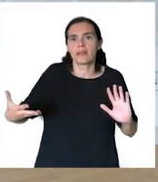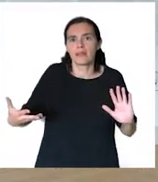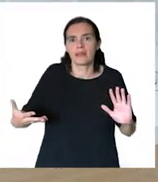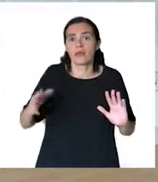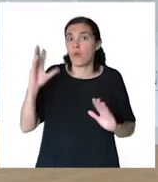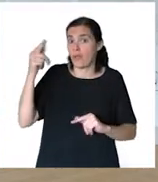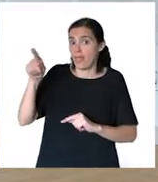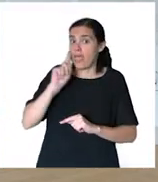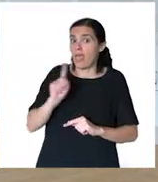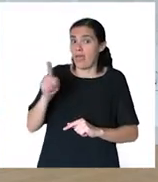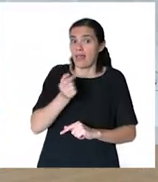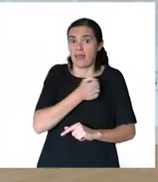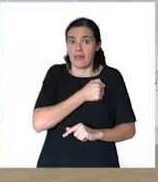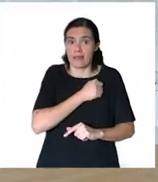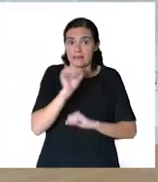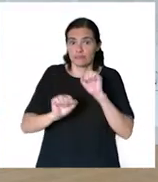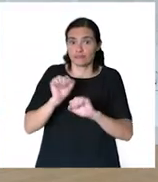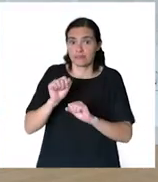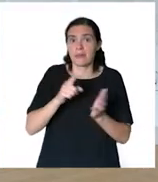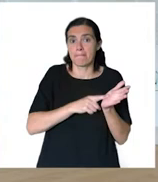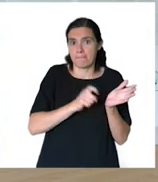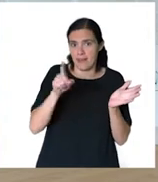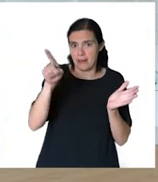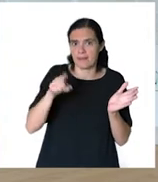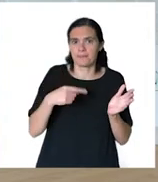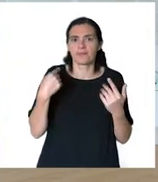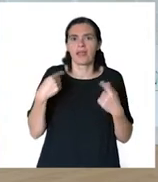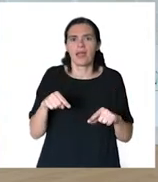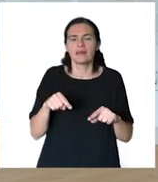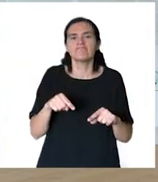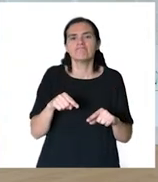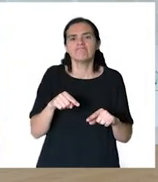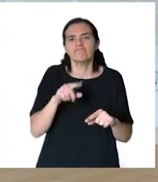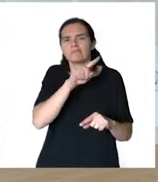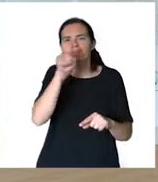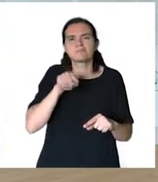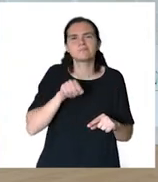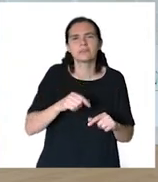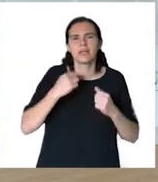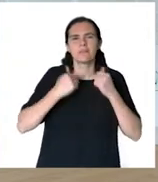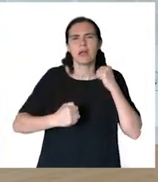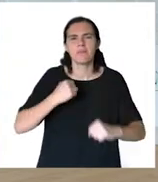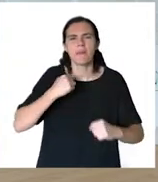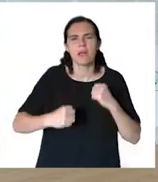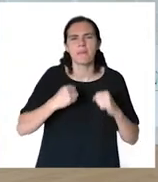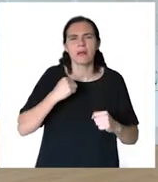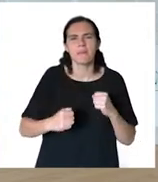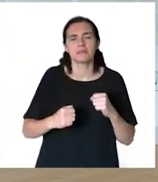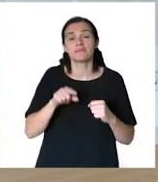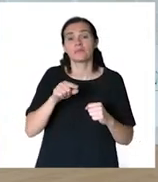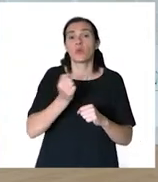she lives in the United States, there is an issue, protest against